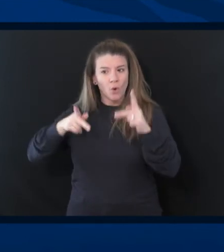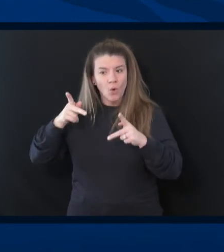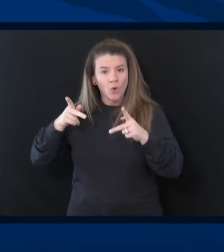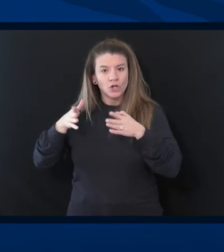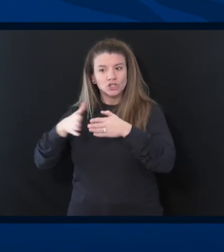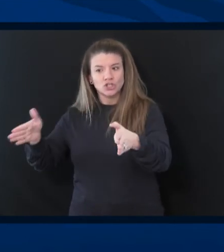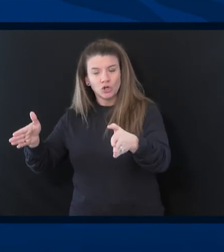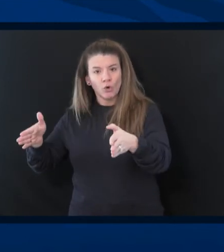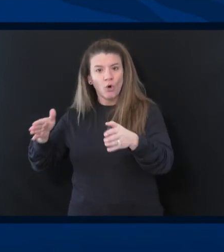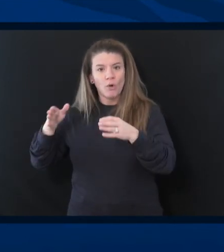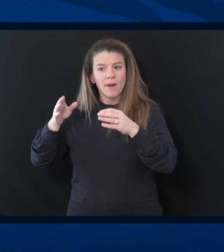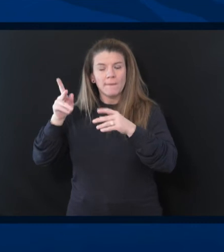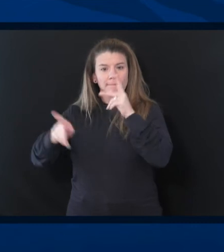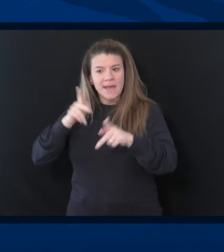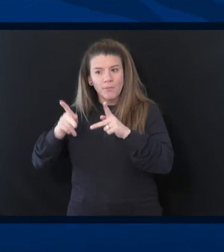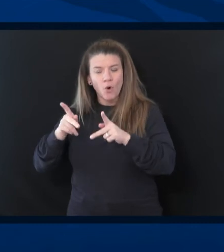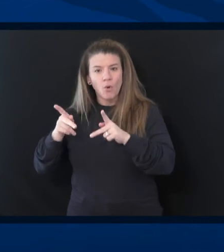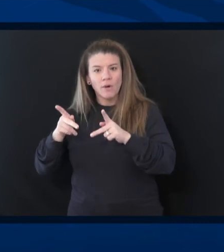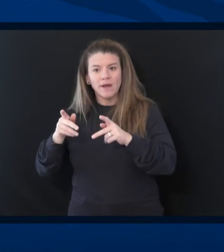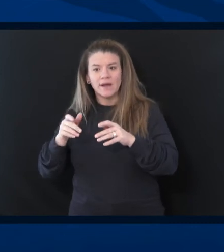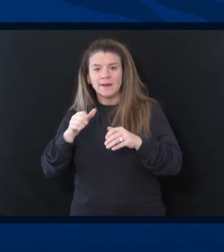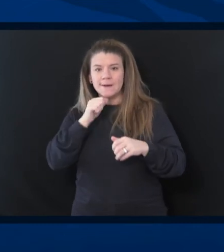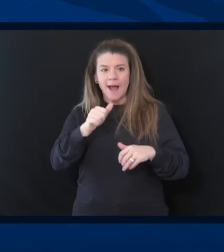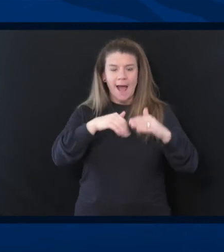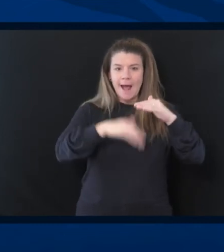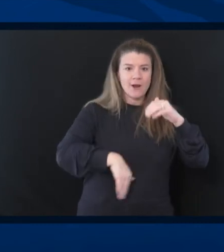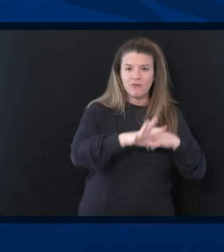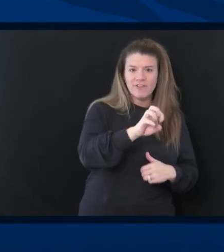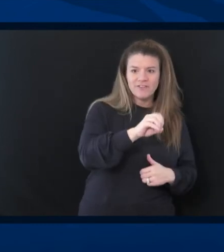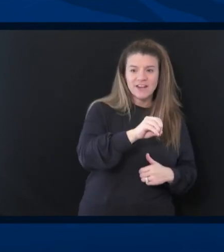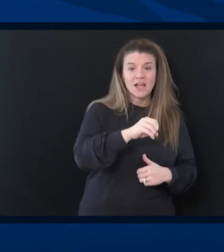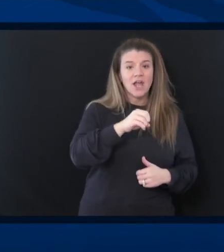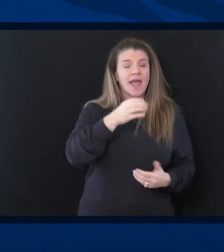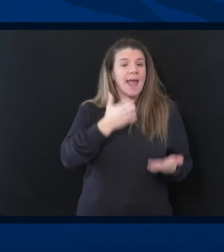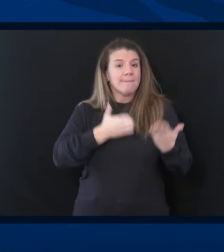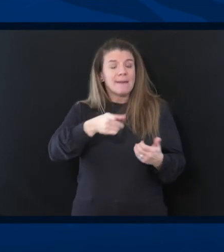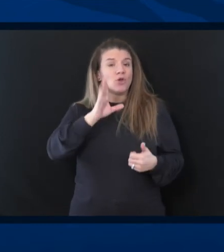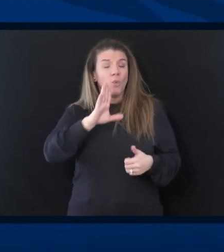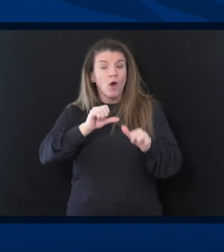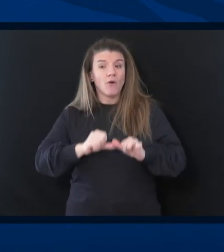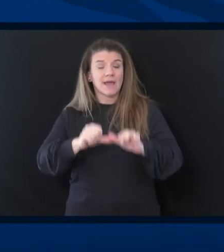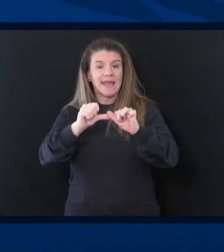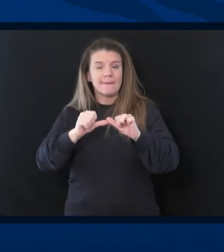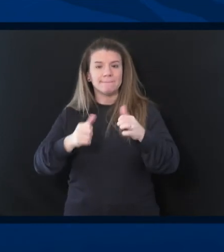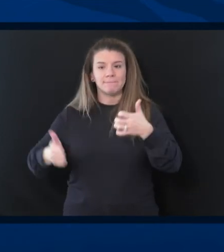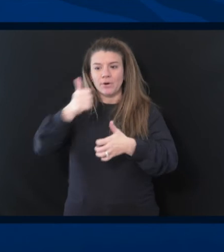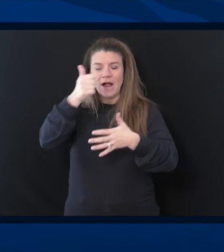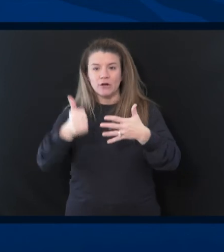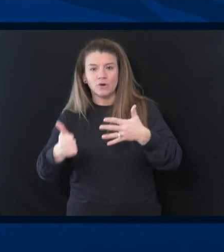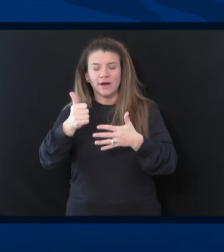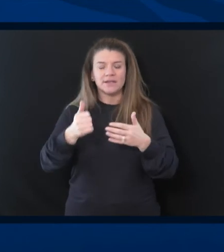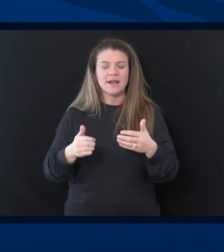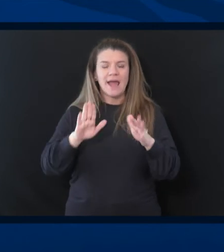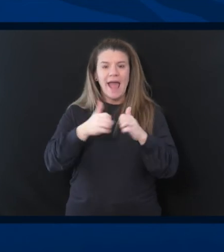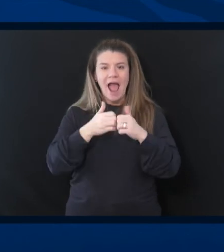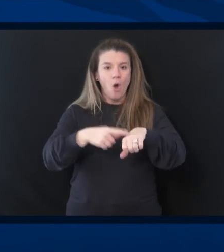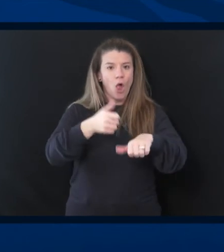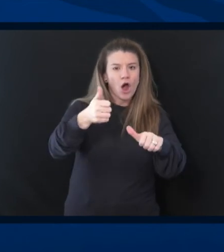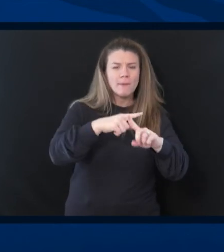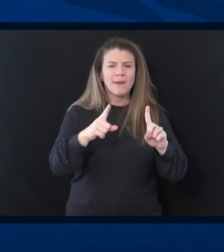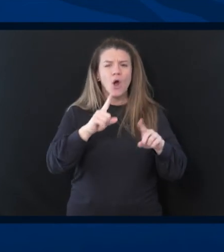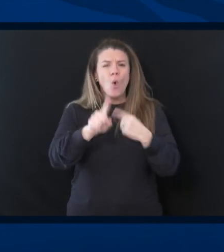these younger school employees, and you may keep prioritizing those in the general public for I don't know how long. So when